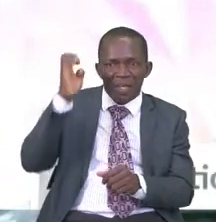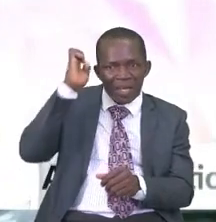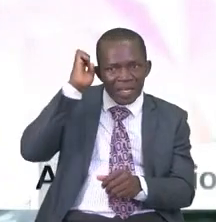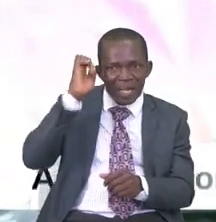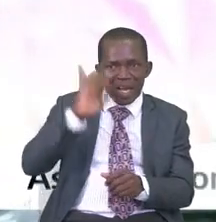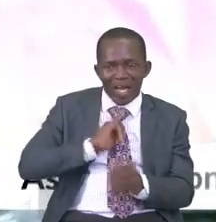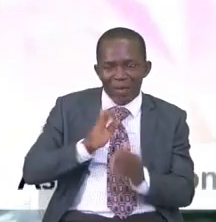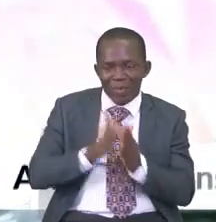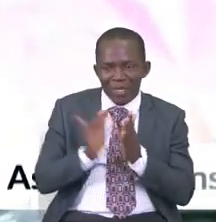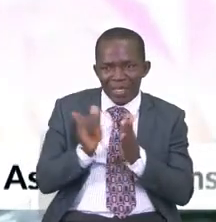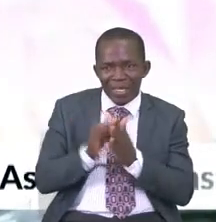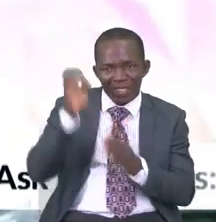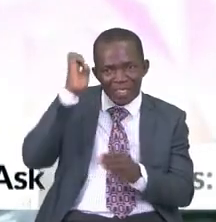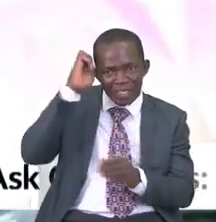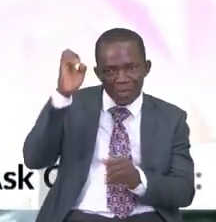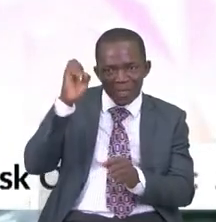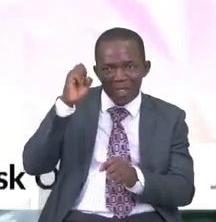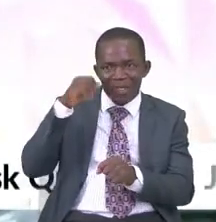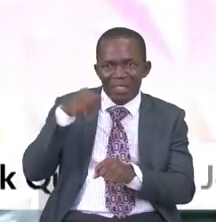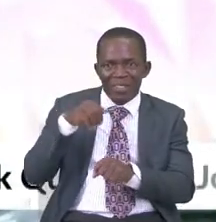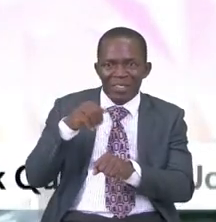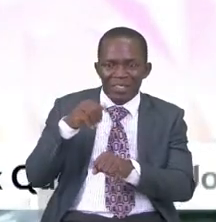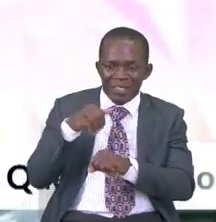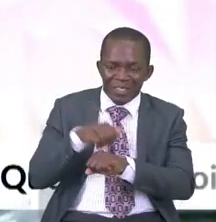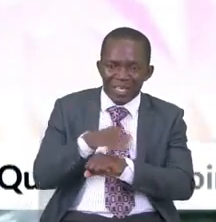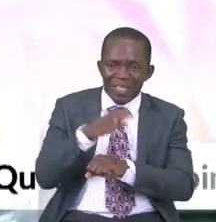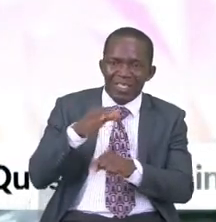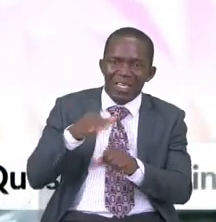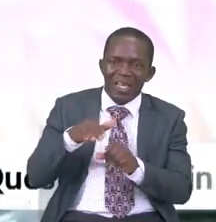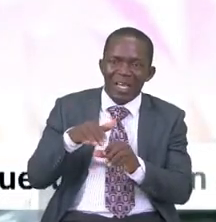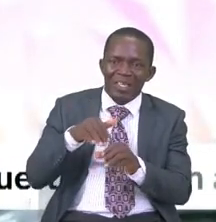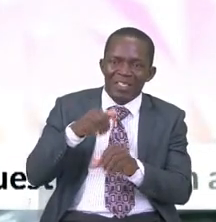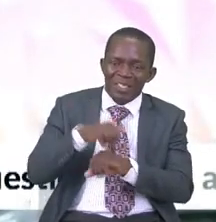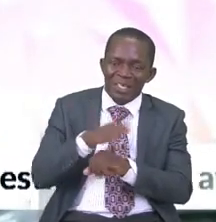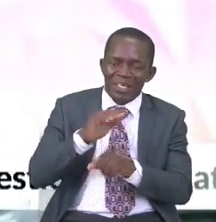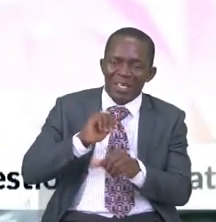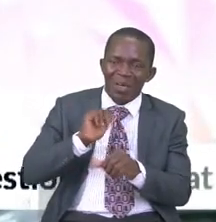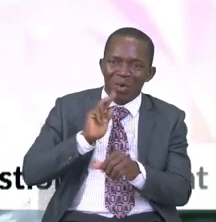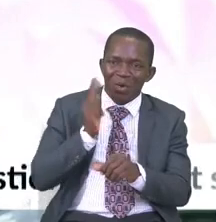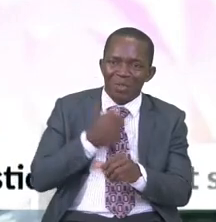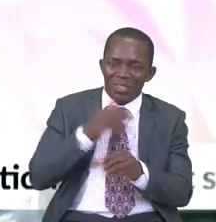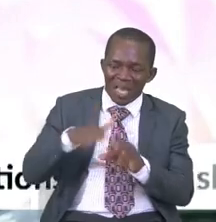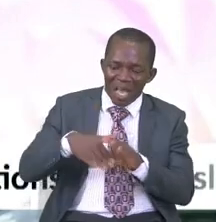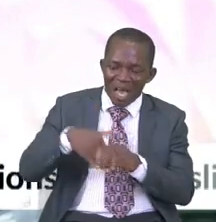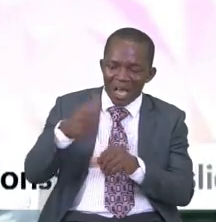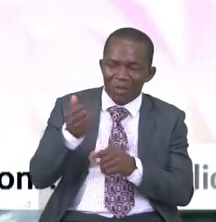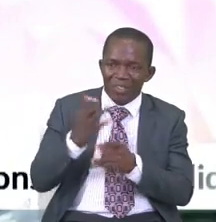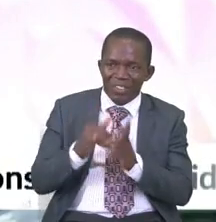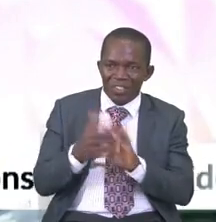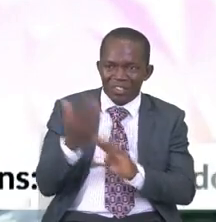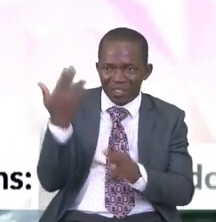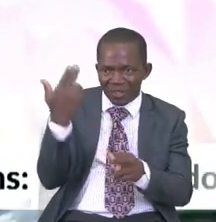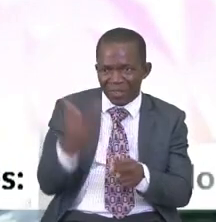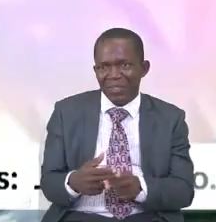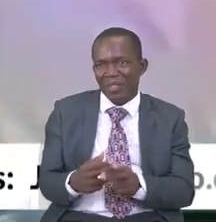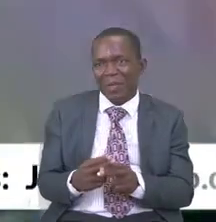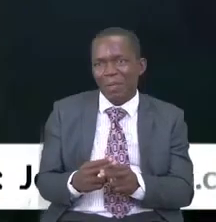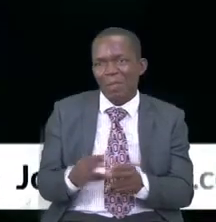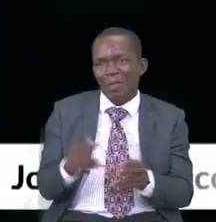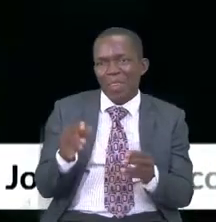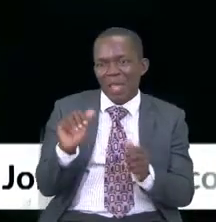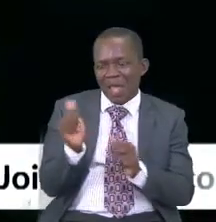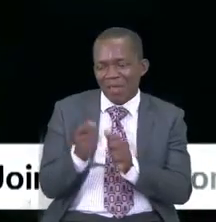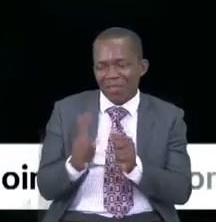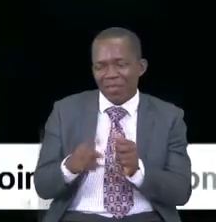are important. Our youth are important. Those in the colleges, those in the campuses, those everywhere, they're important to the Lord.